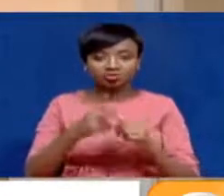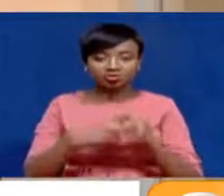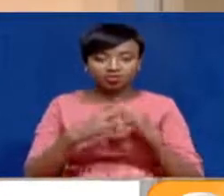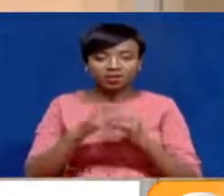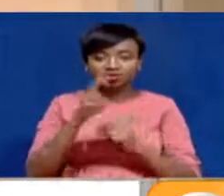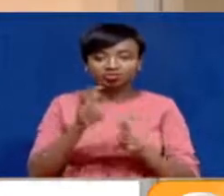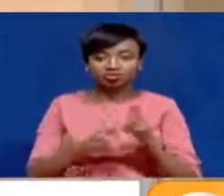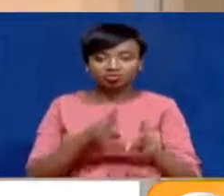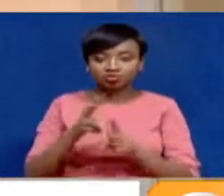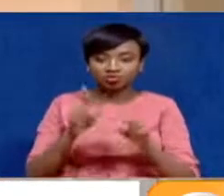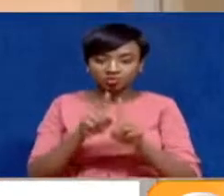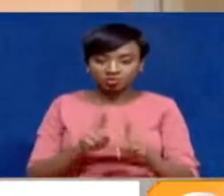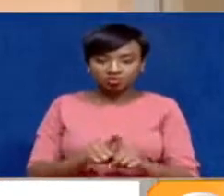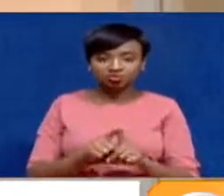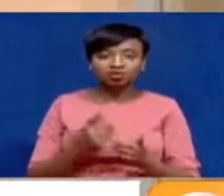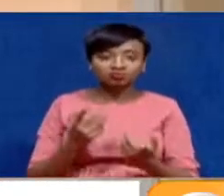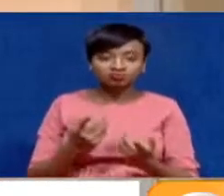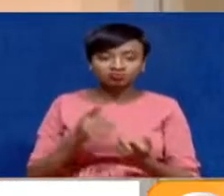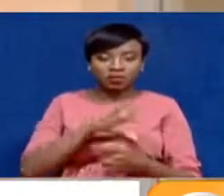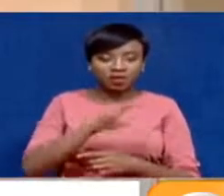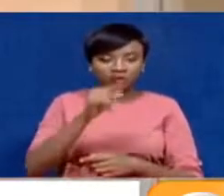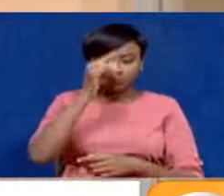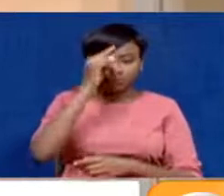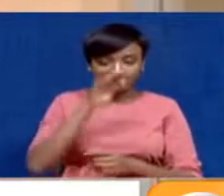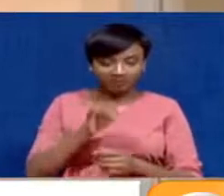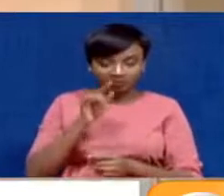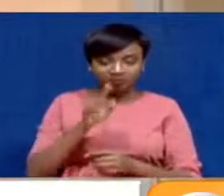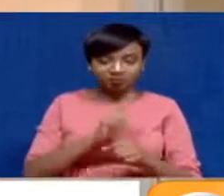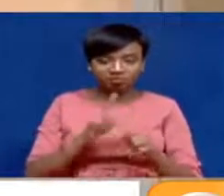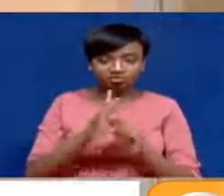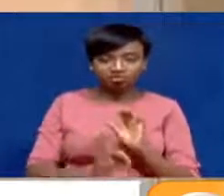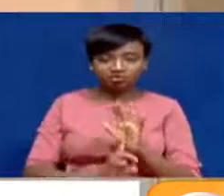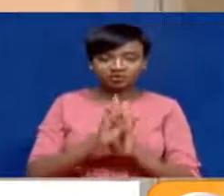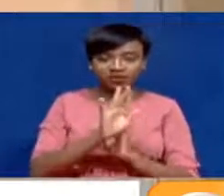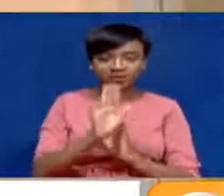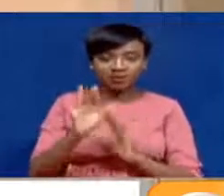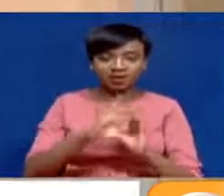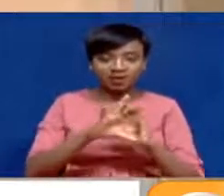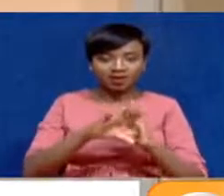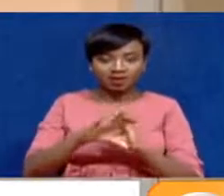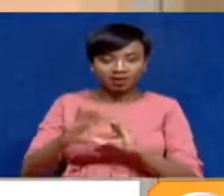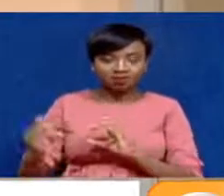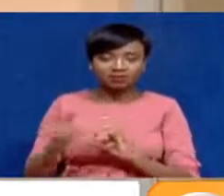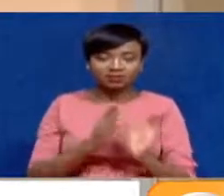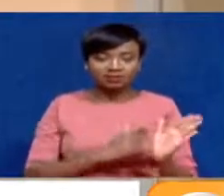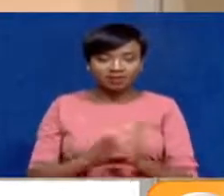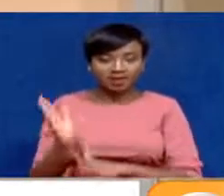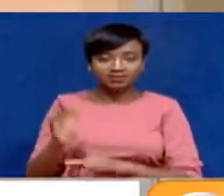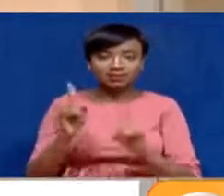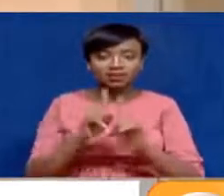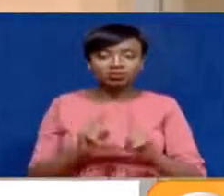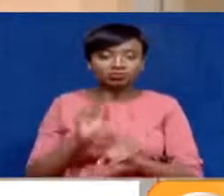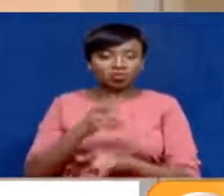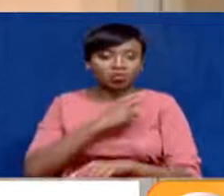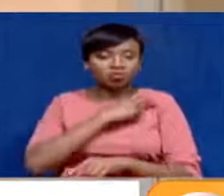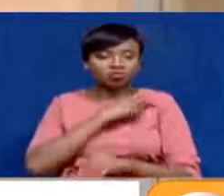taken through validation and then publication. The county governments will then use it to develop their county integrated development plans. The